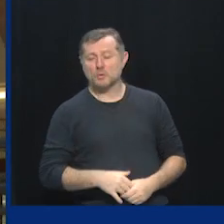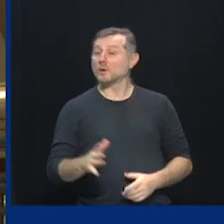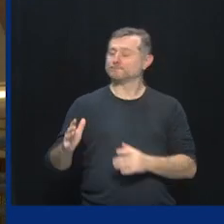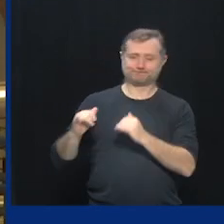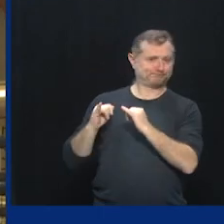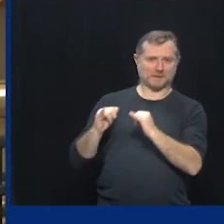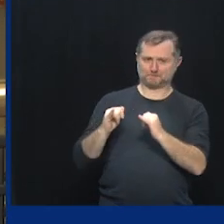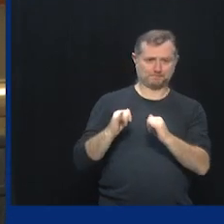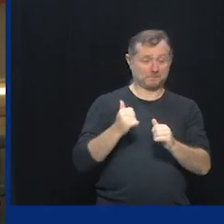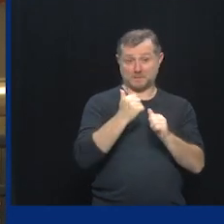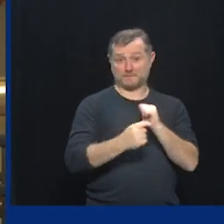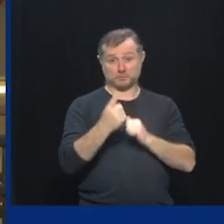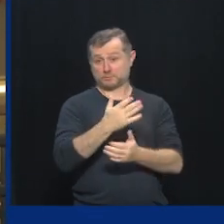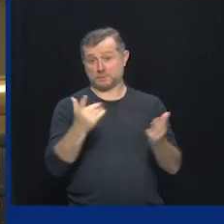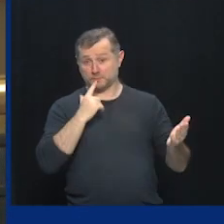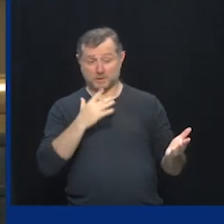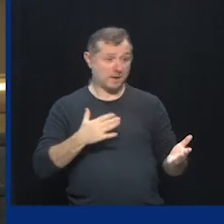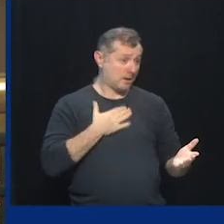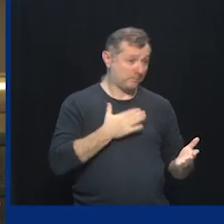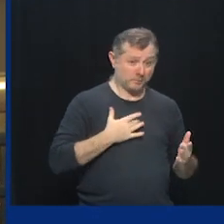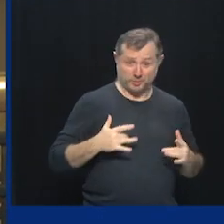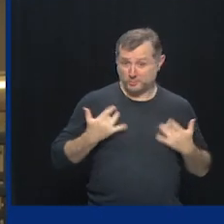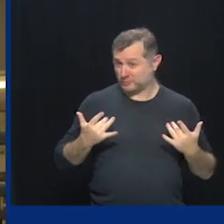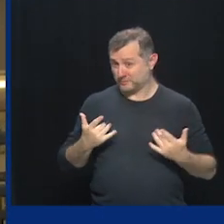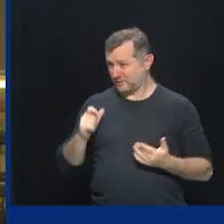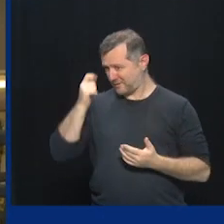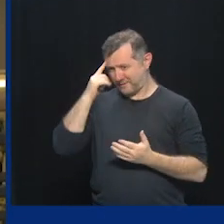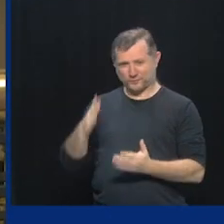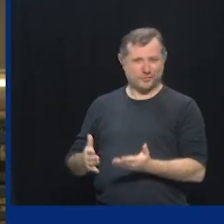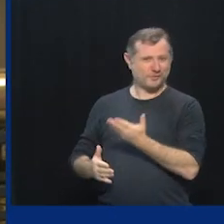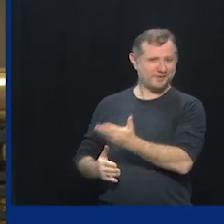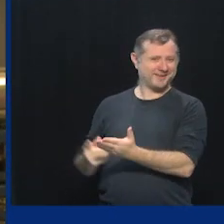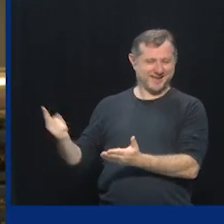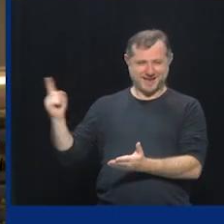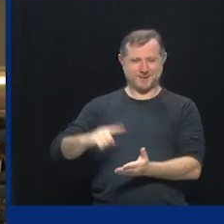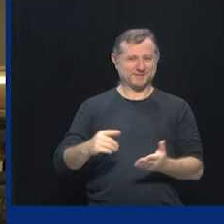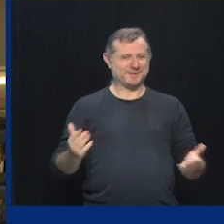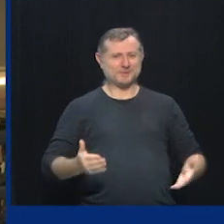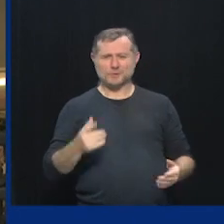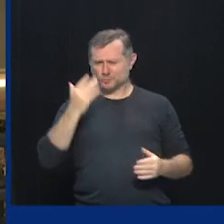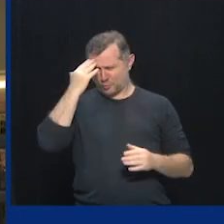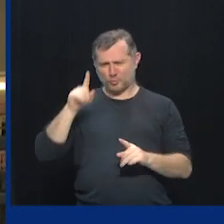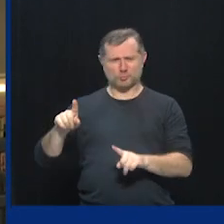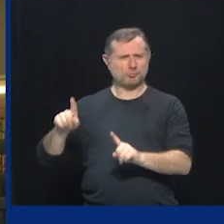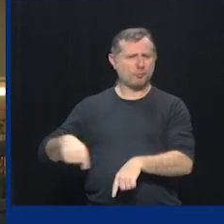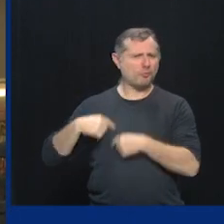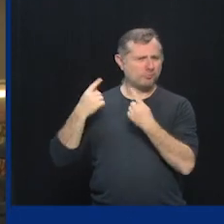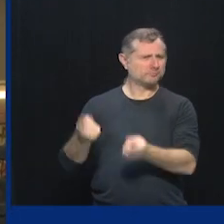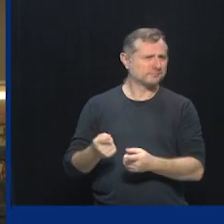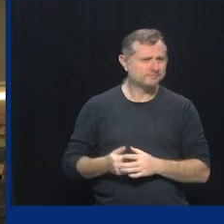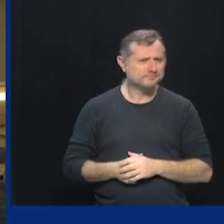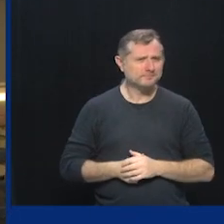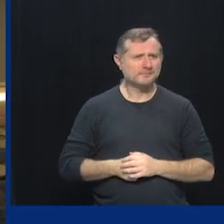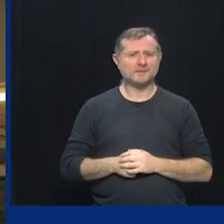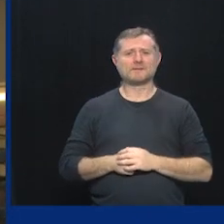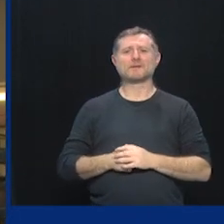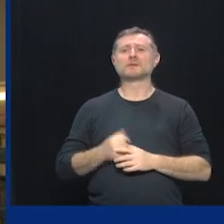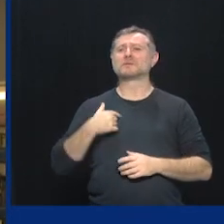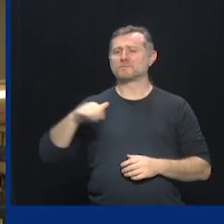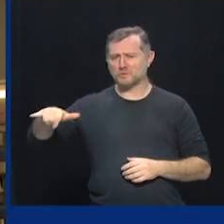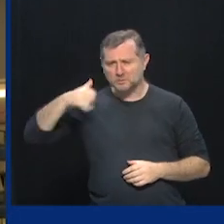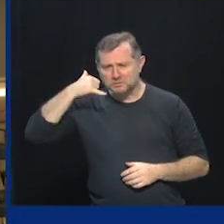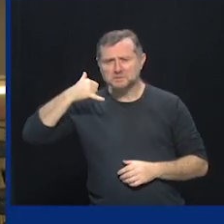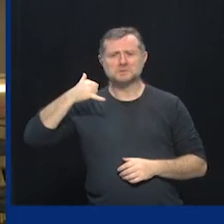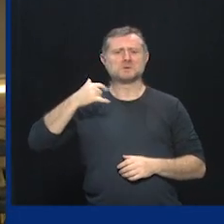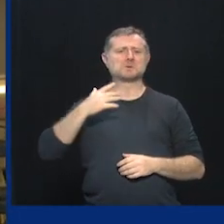air to see you here today. You've always been here. I've known you for so long. The phone is always open. You don't shy away from trouble. You